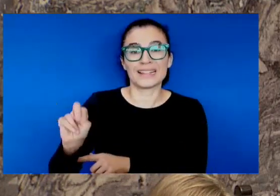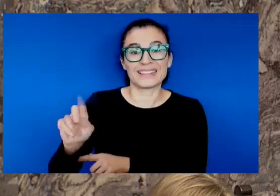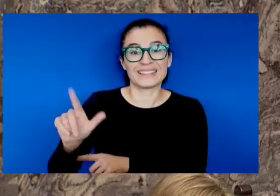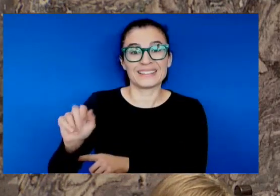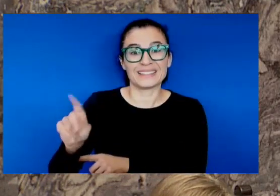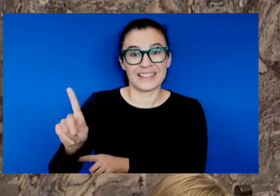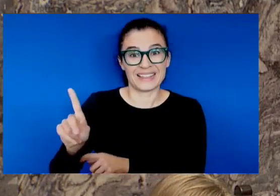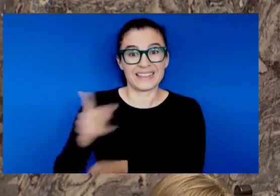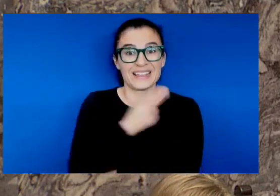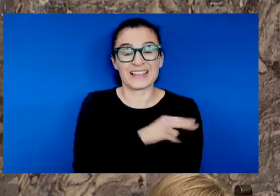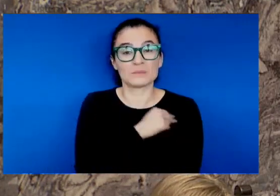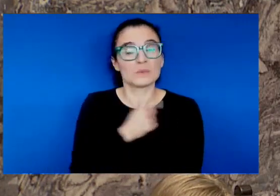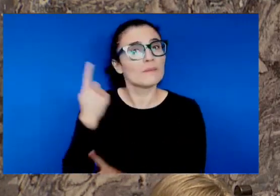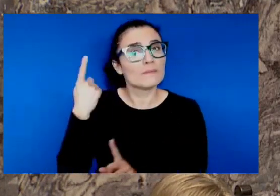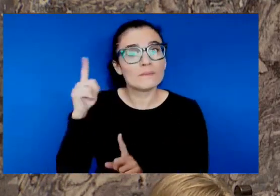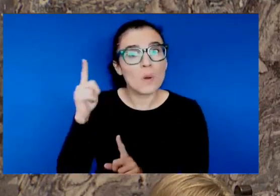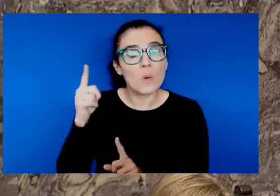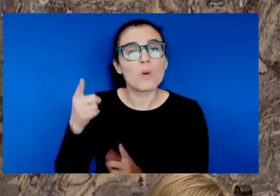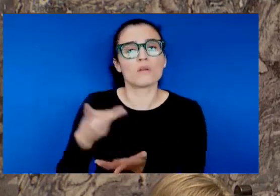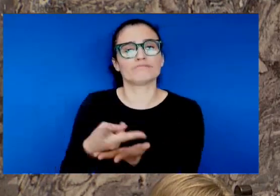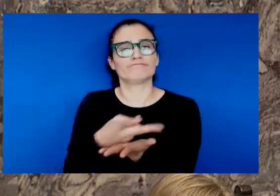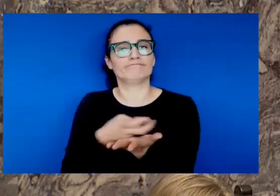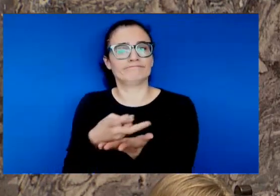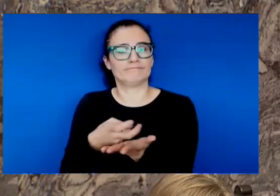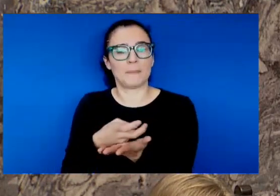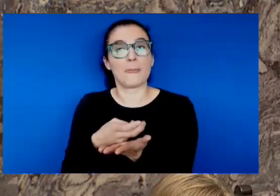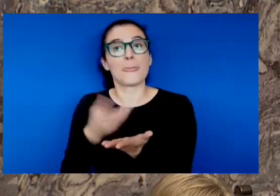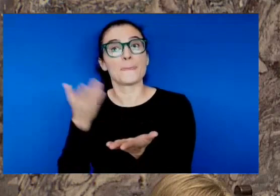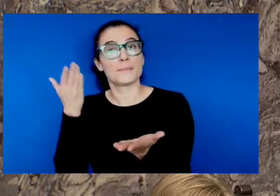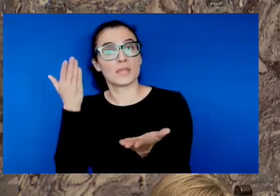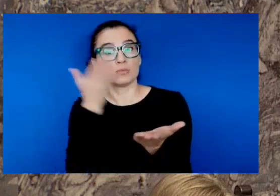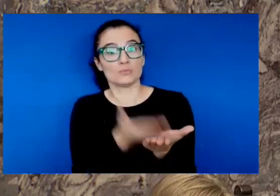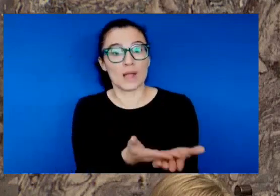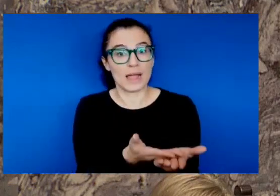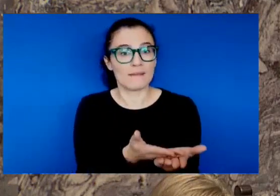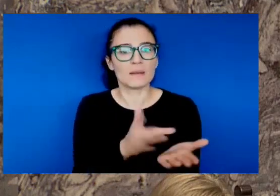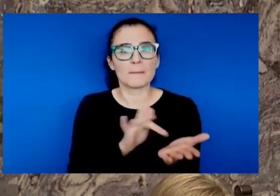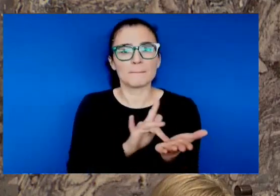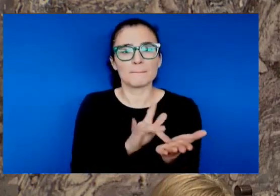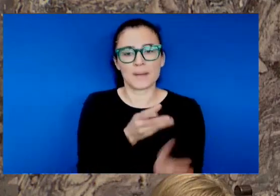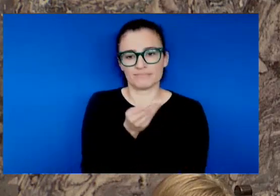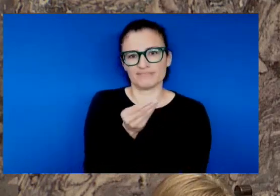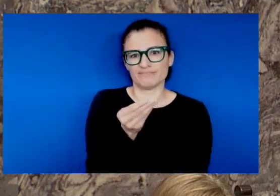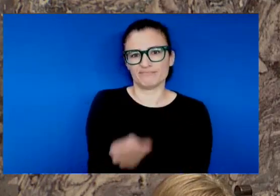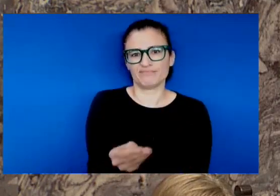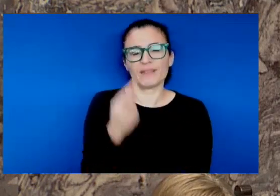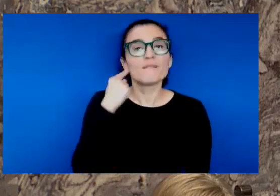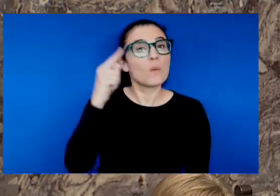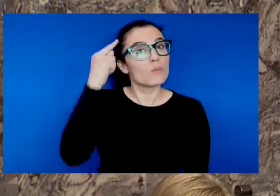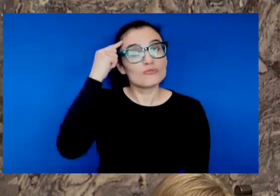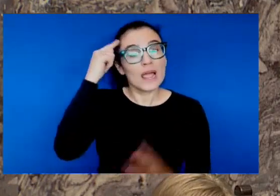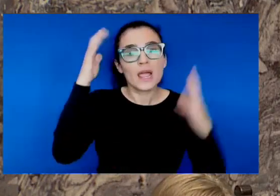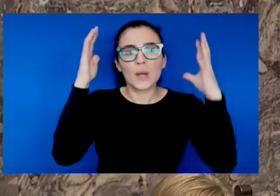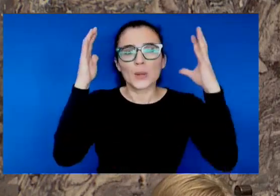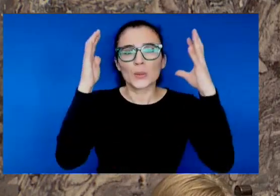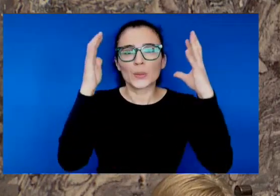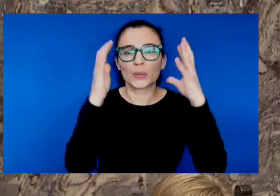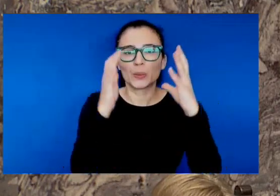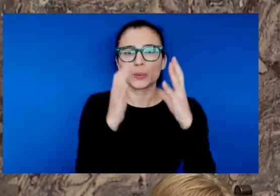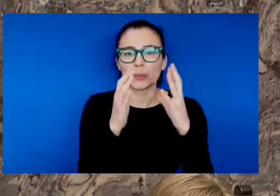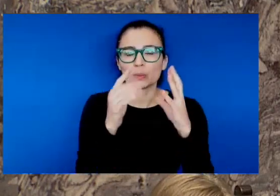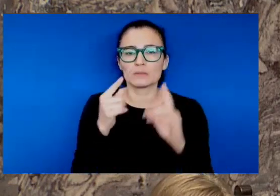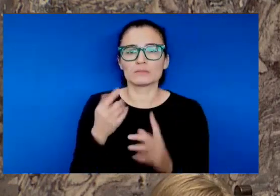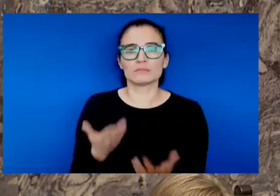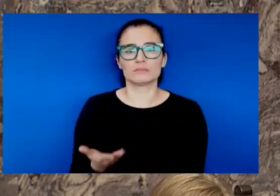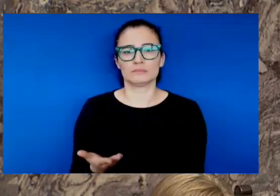home, no place to stay, and nobody to help her. These stories are becoming all too common across this province. The minister